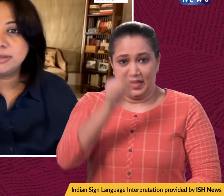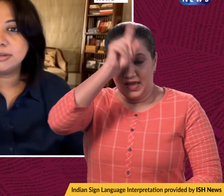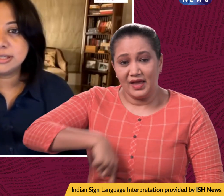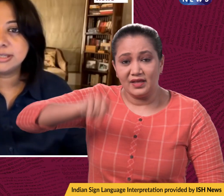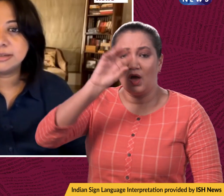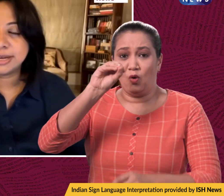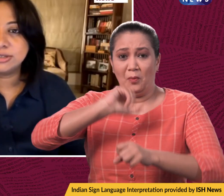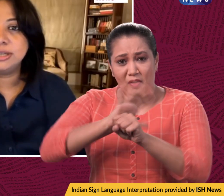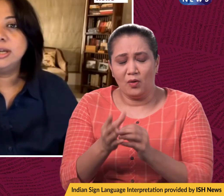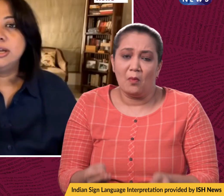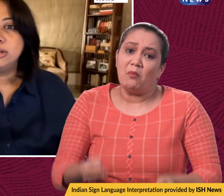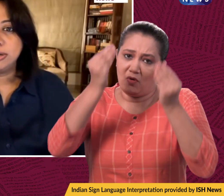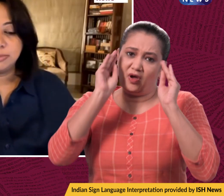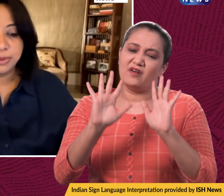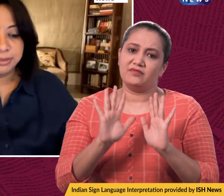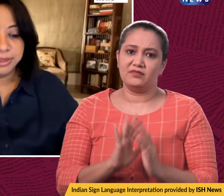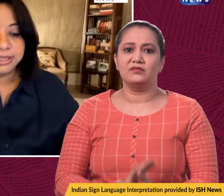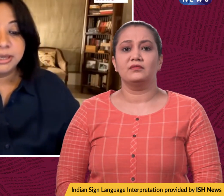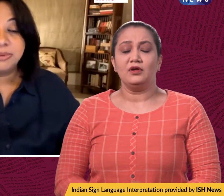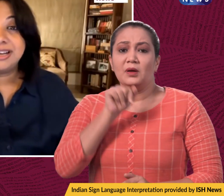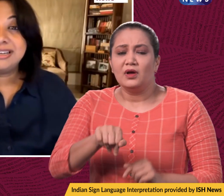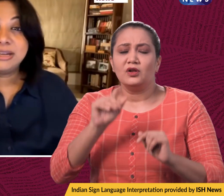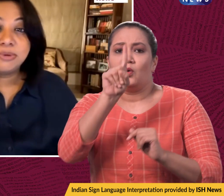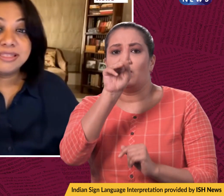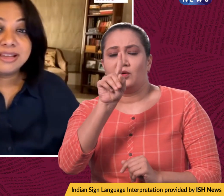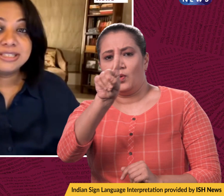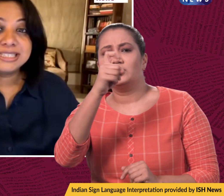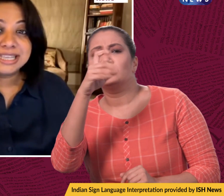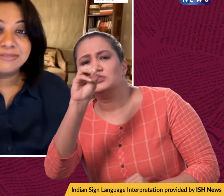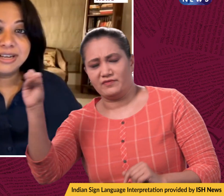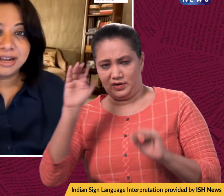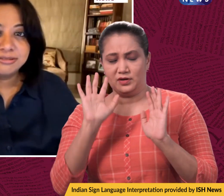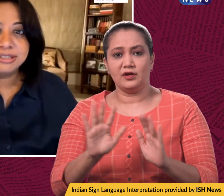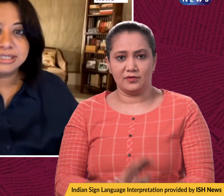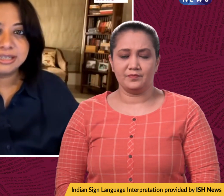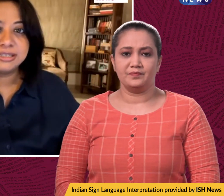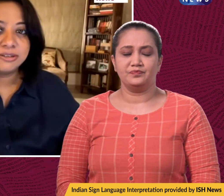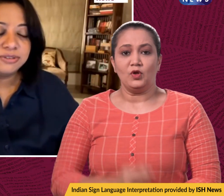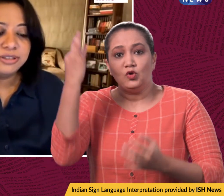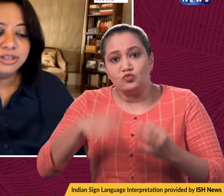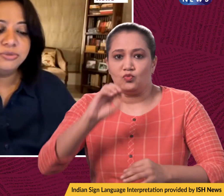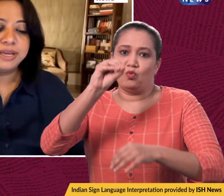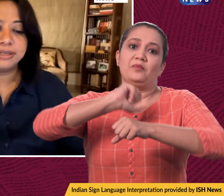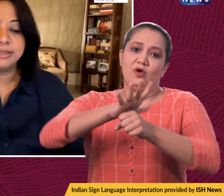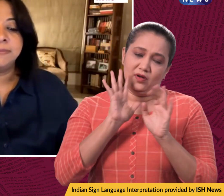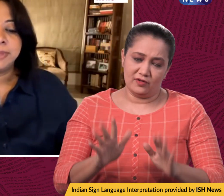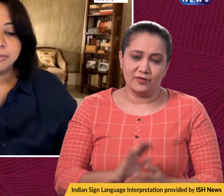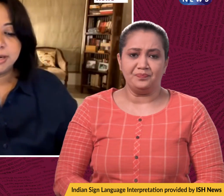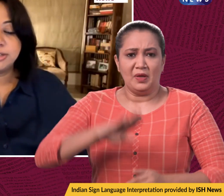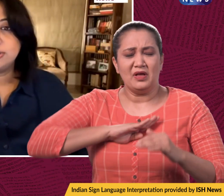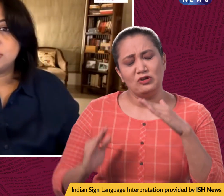of Omicron cases have actually gone up quite a bit. We're currently at 1,700 cases of the new